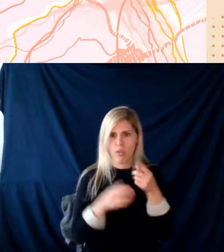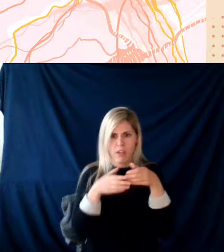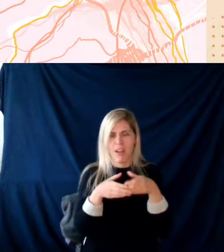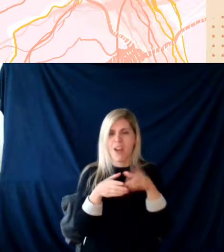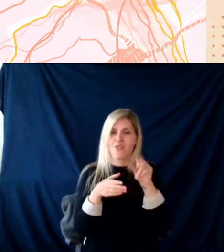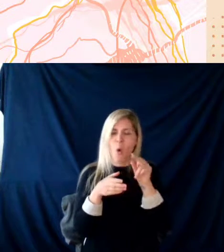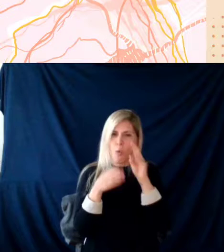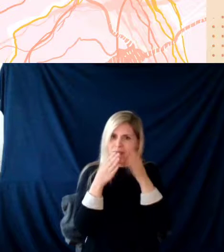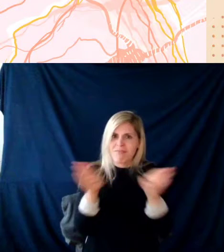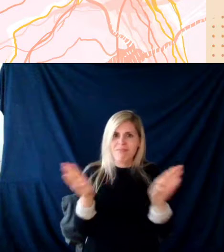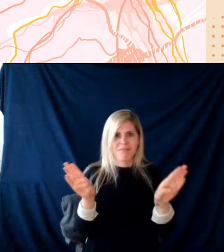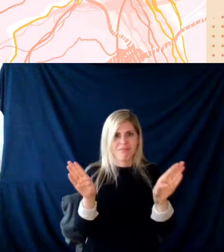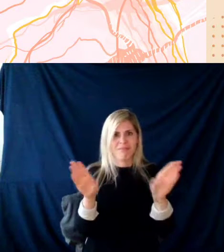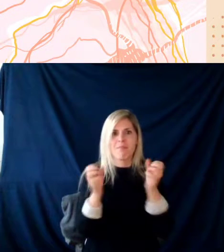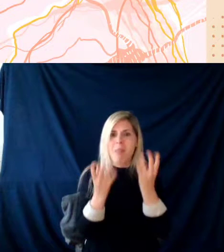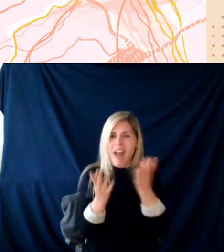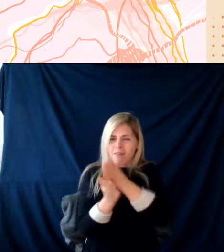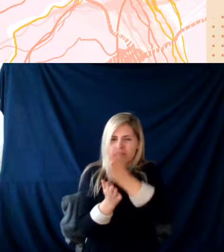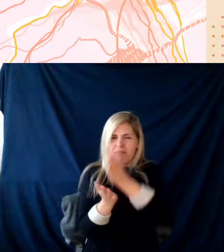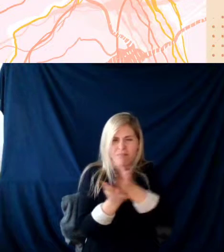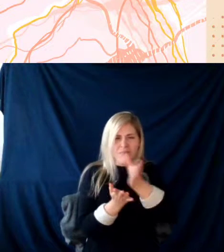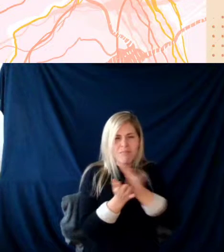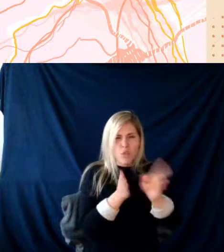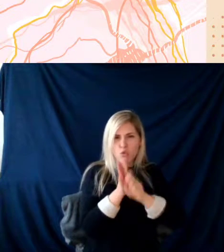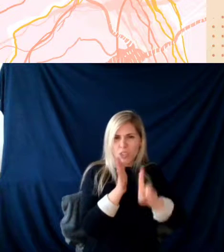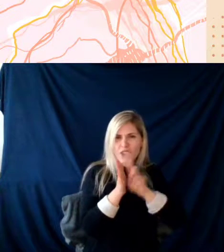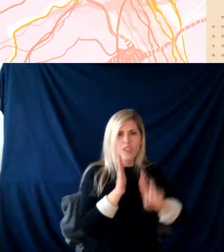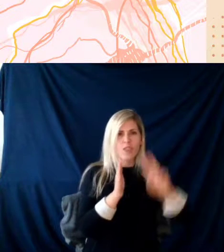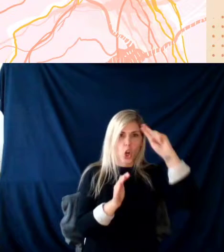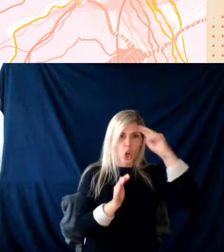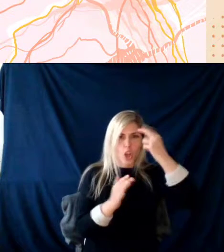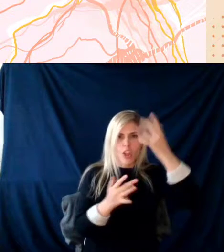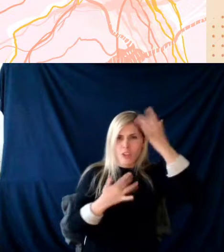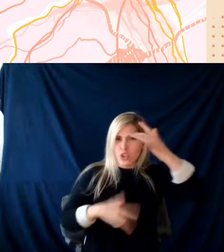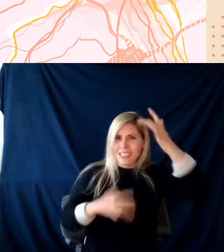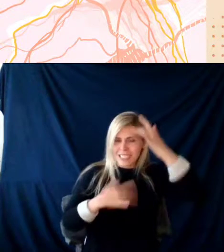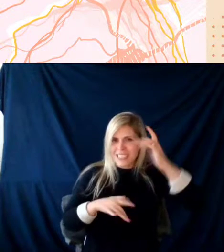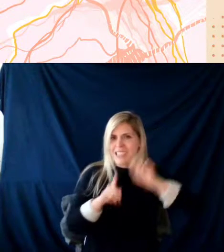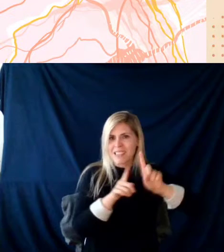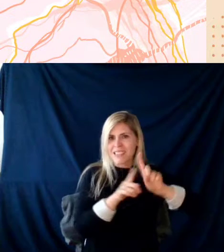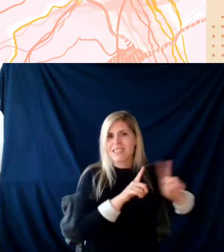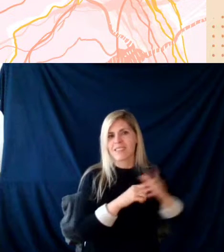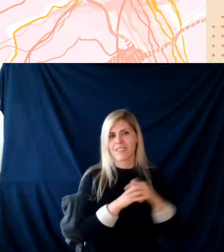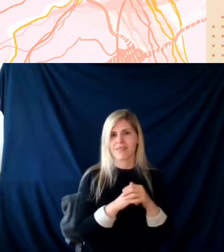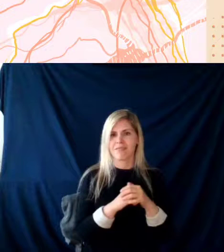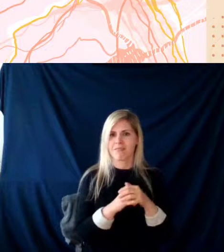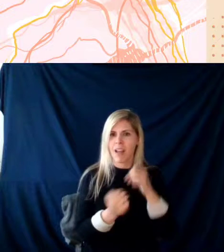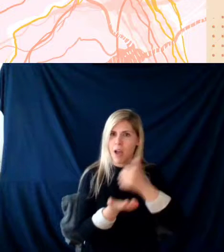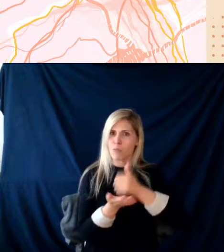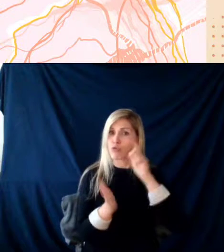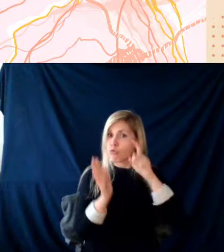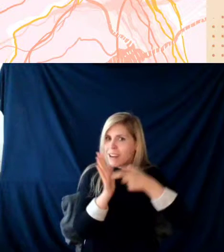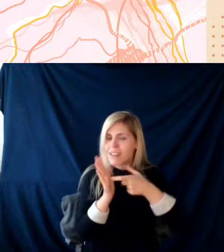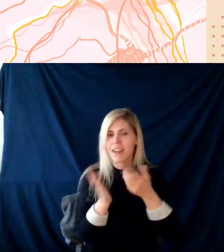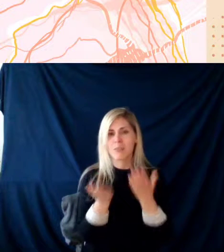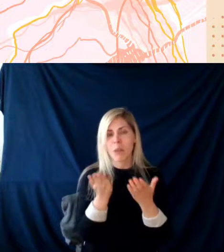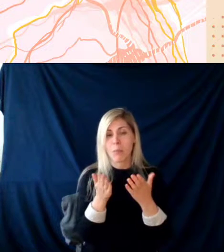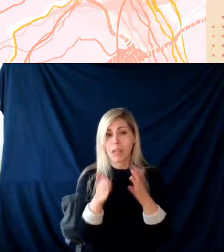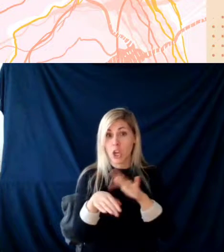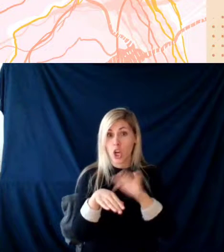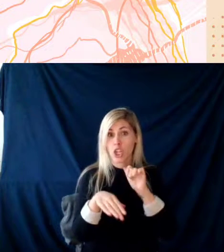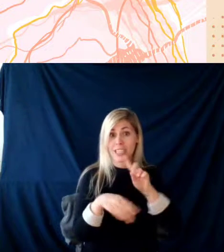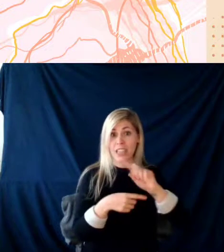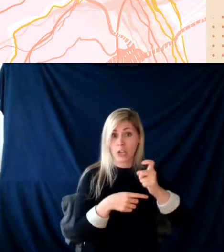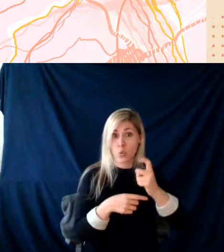to legitimate research on these neurological diseases, in terms of, recognizing and potentially